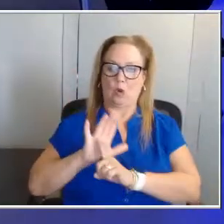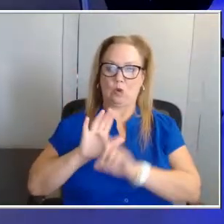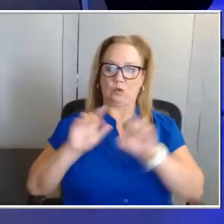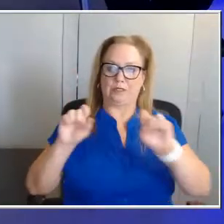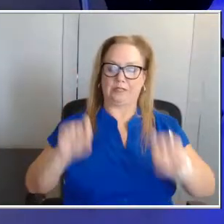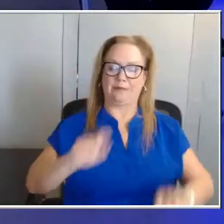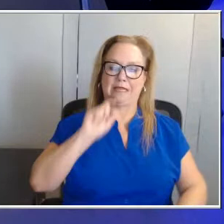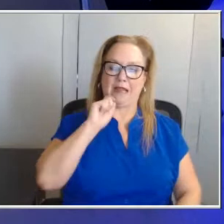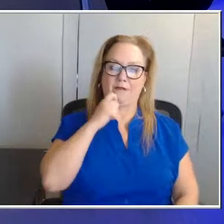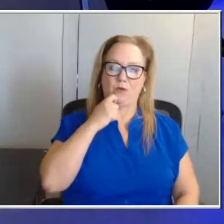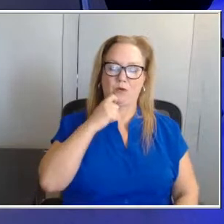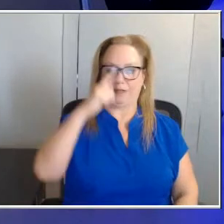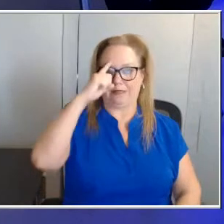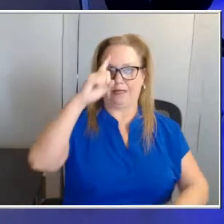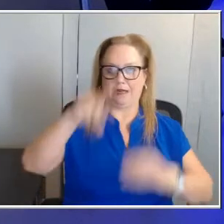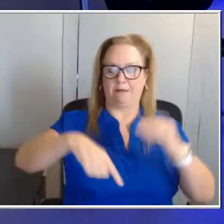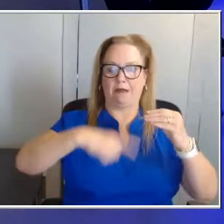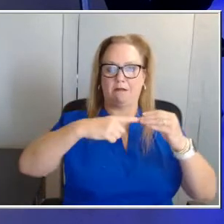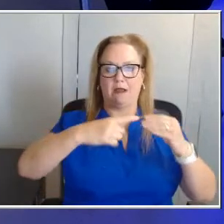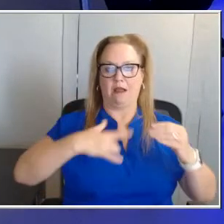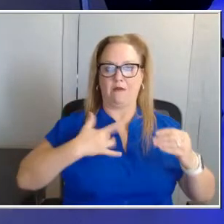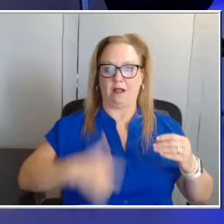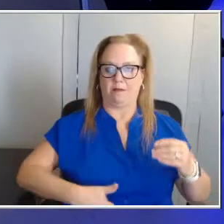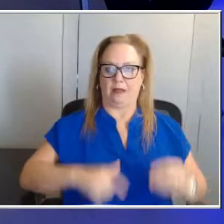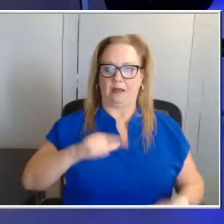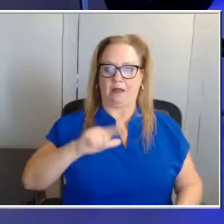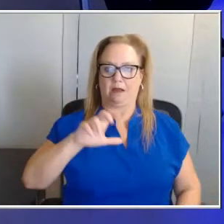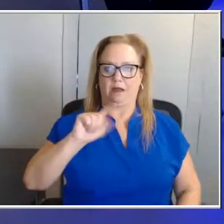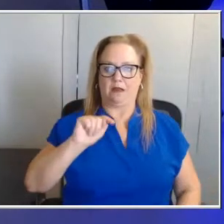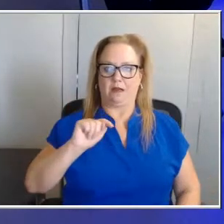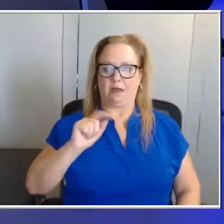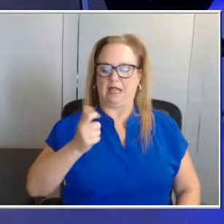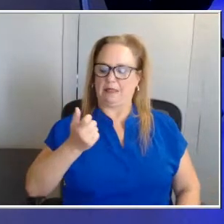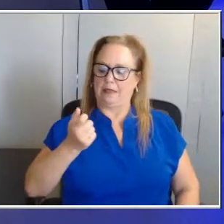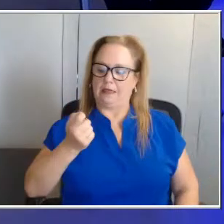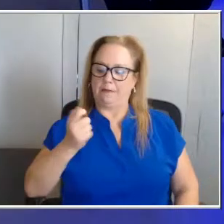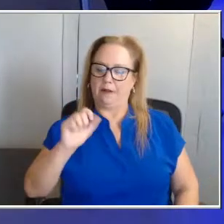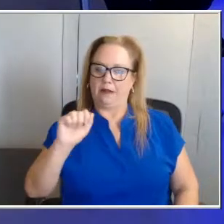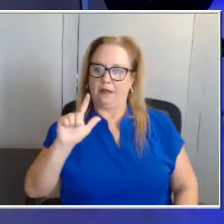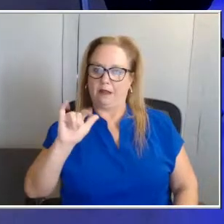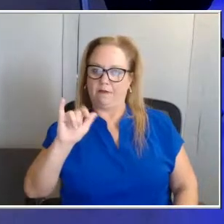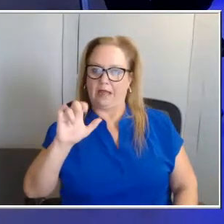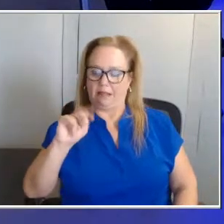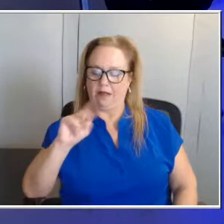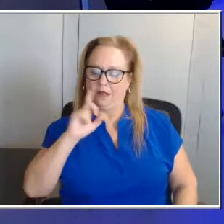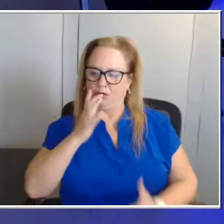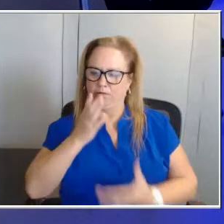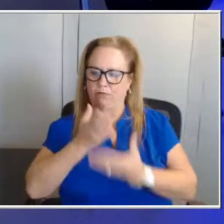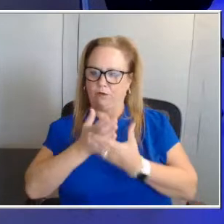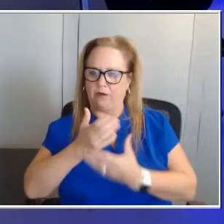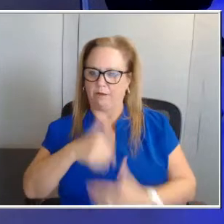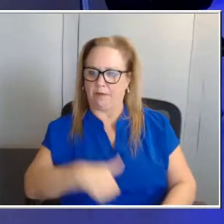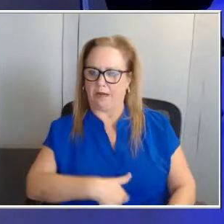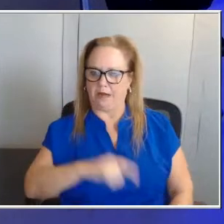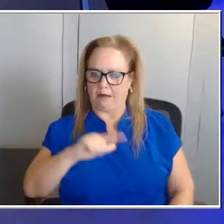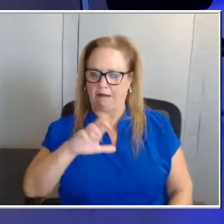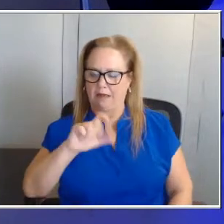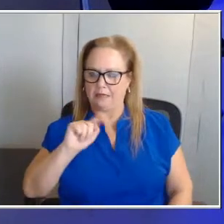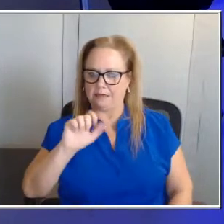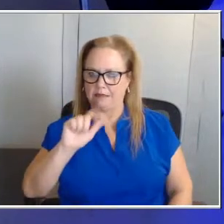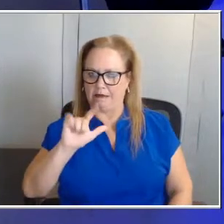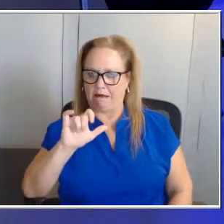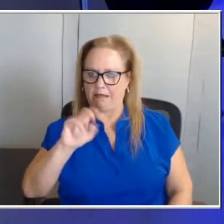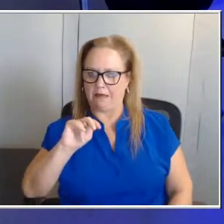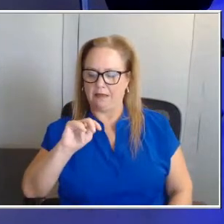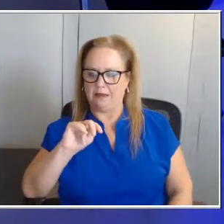about. I've always thought my gut might be a little bit of an alien, and I think you've just proven it to me. I think you've just described it. And it can think, and